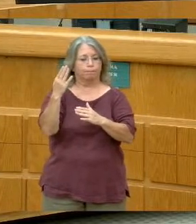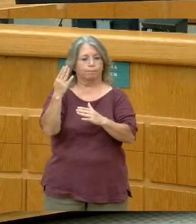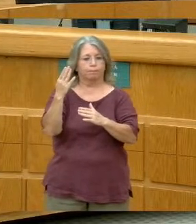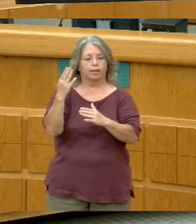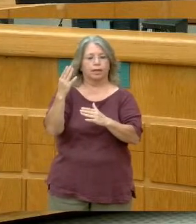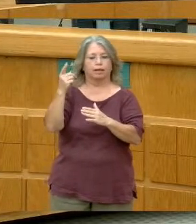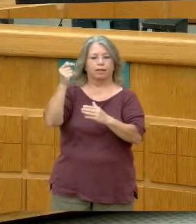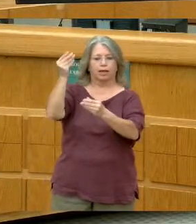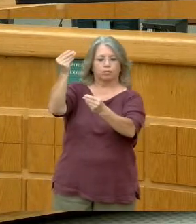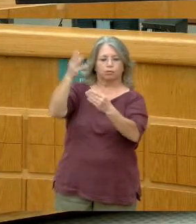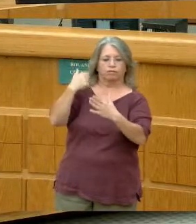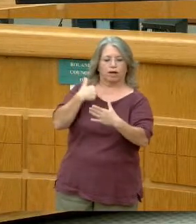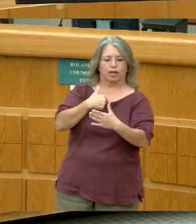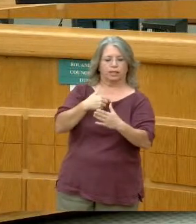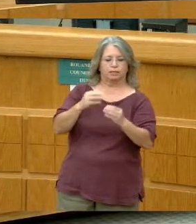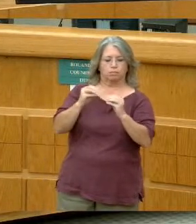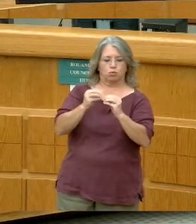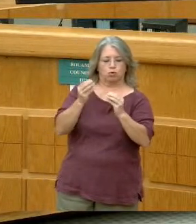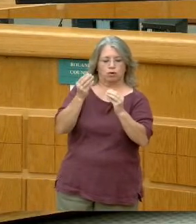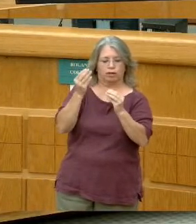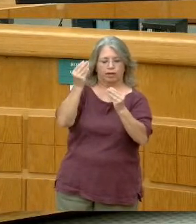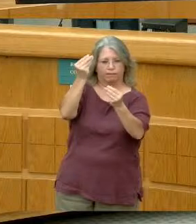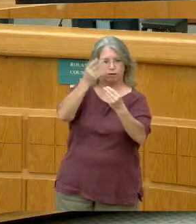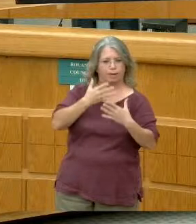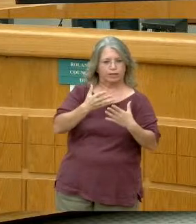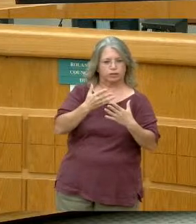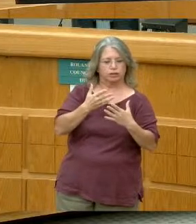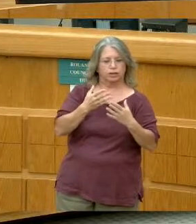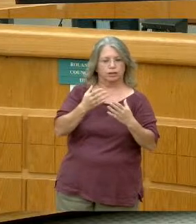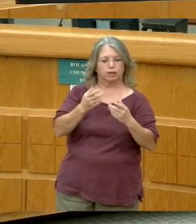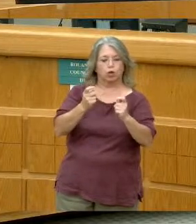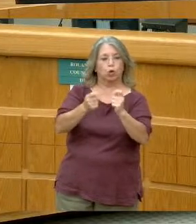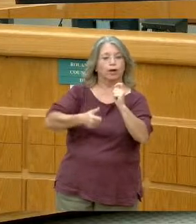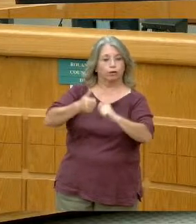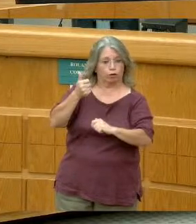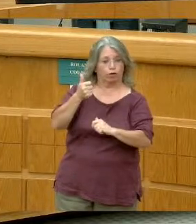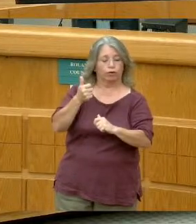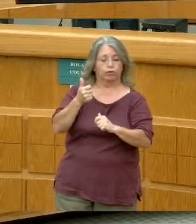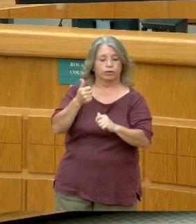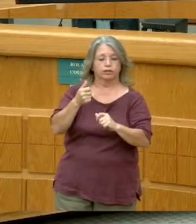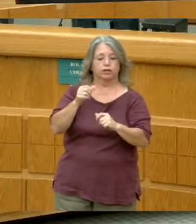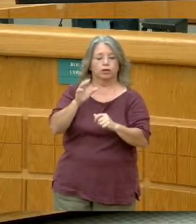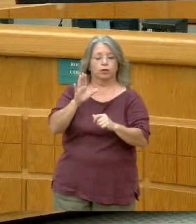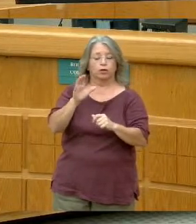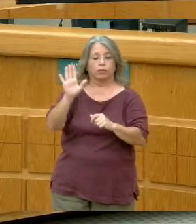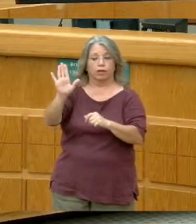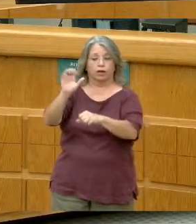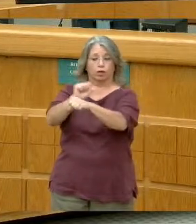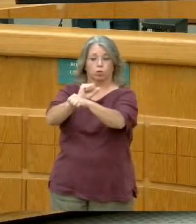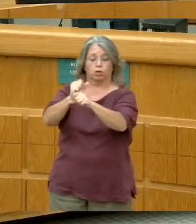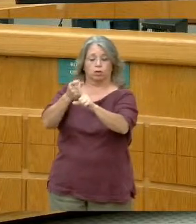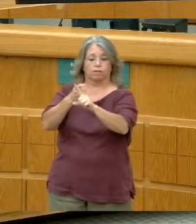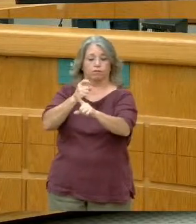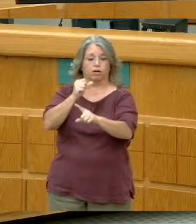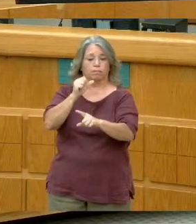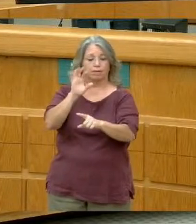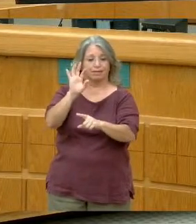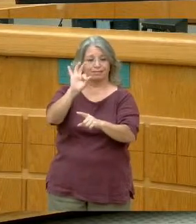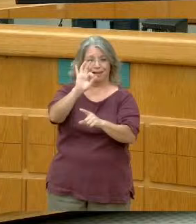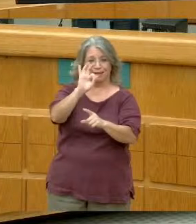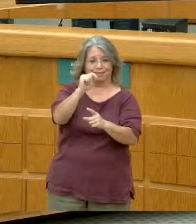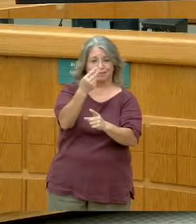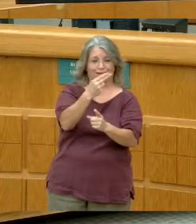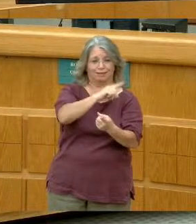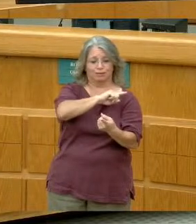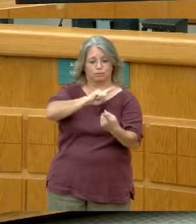more timely manner. So yesterday, for the work that they did from the 19th through the 30th, they basically gave us